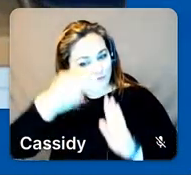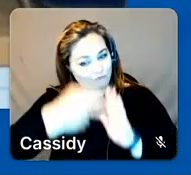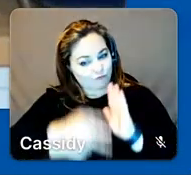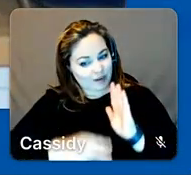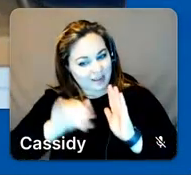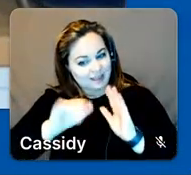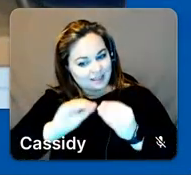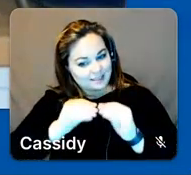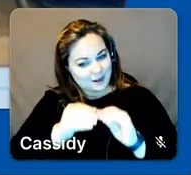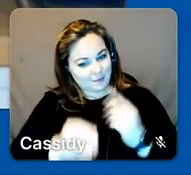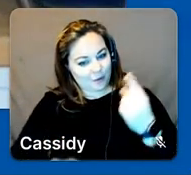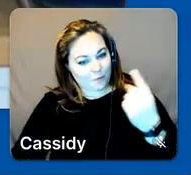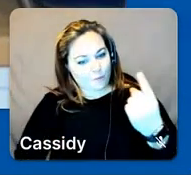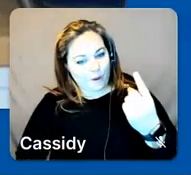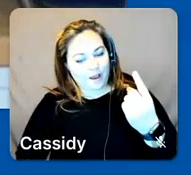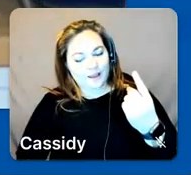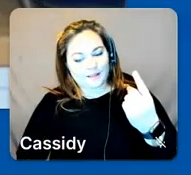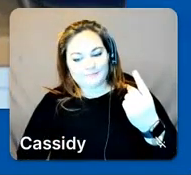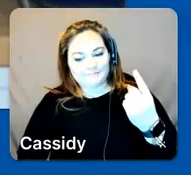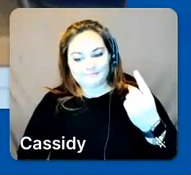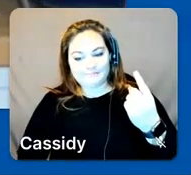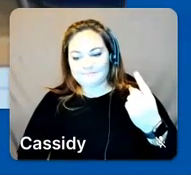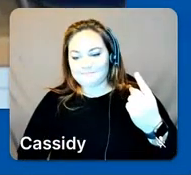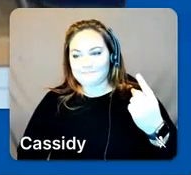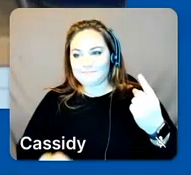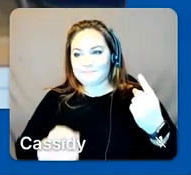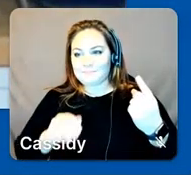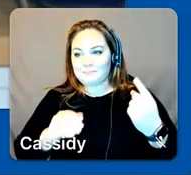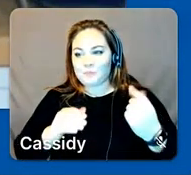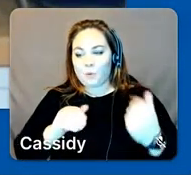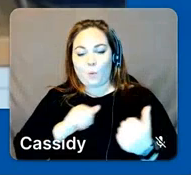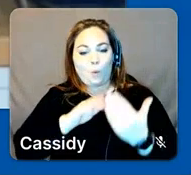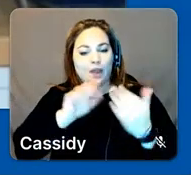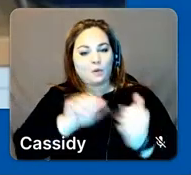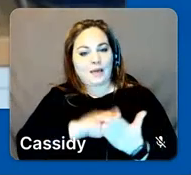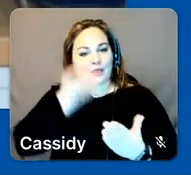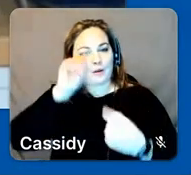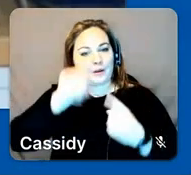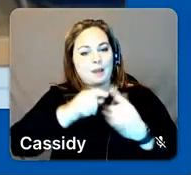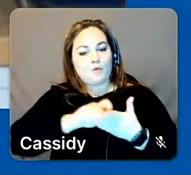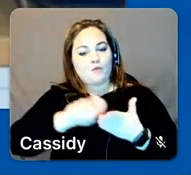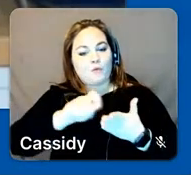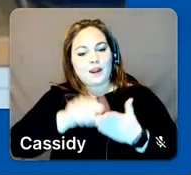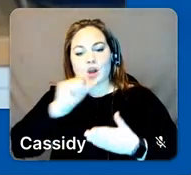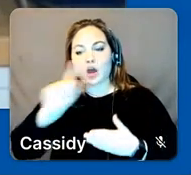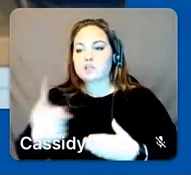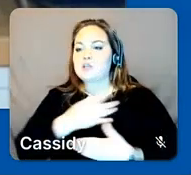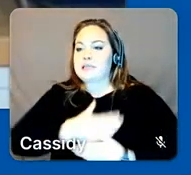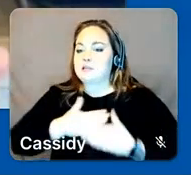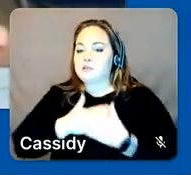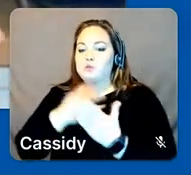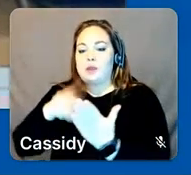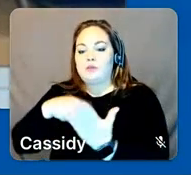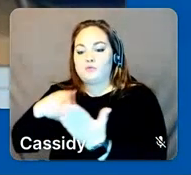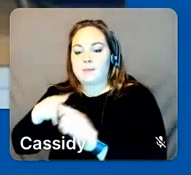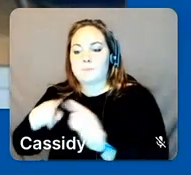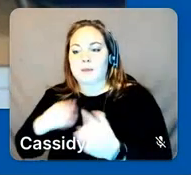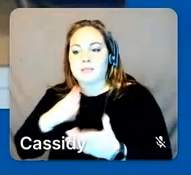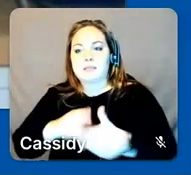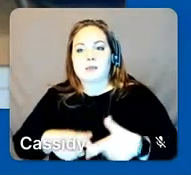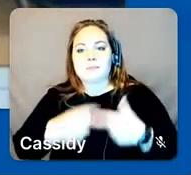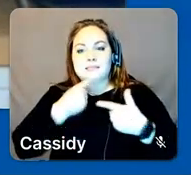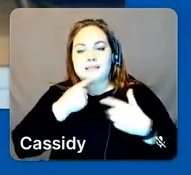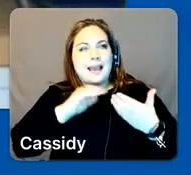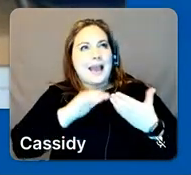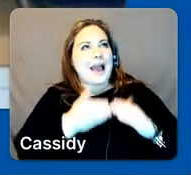one ground for learning about writing and really thinking about not just like this pleasure reading, but then stopping and going, how did they do